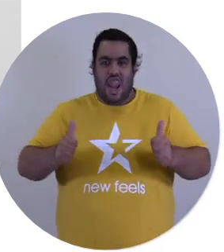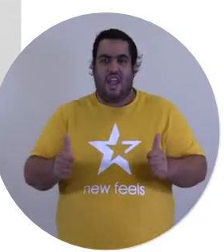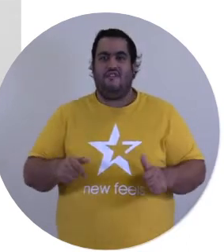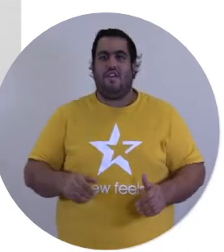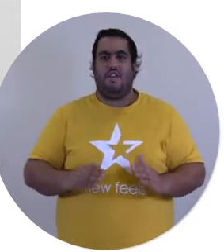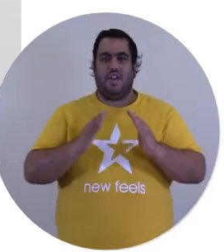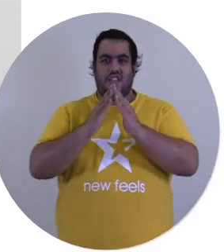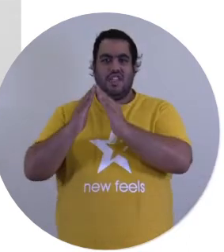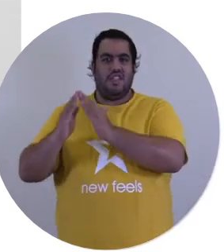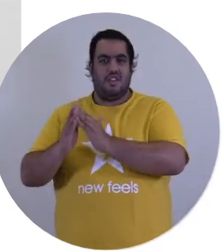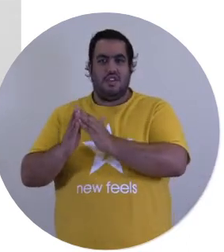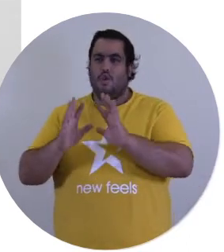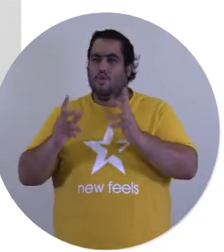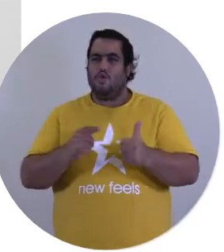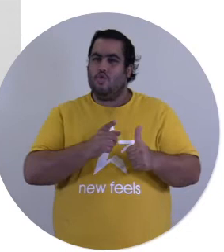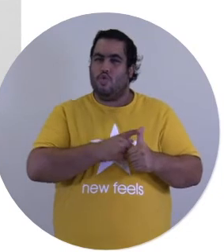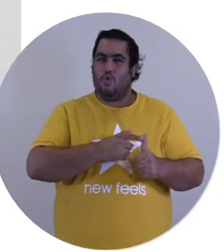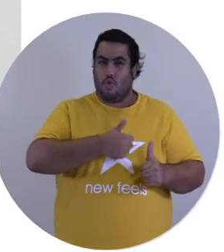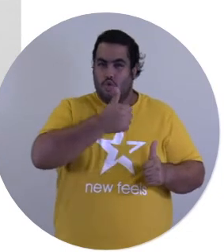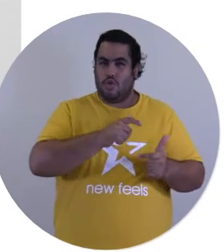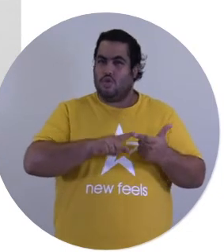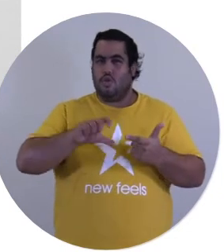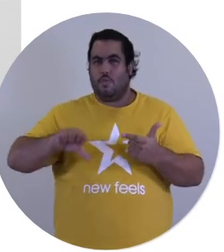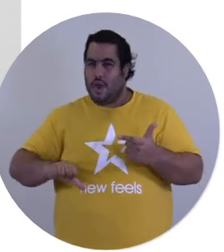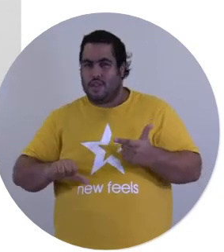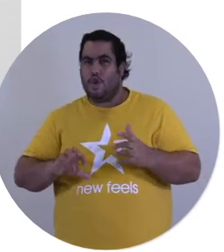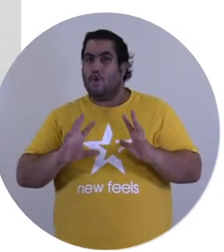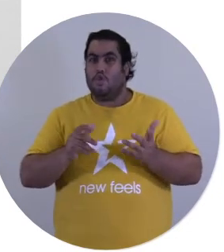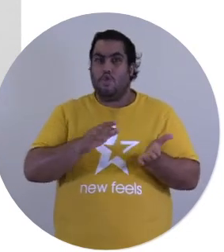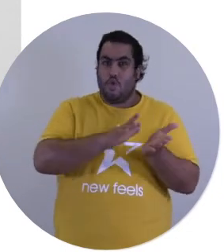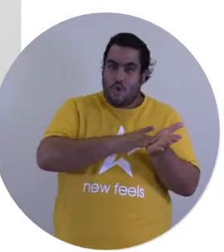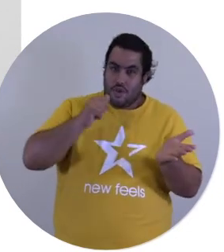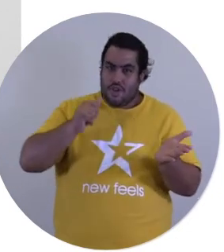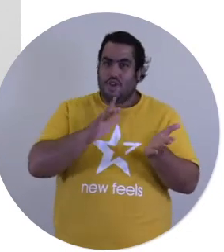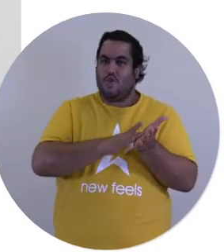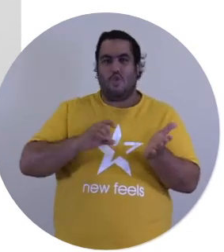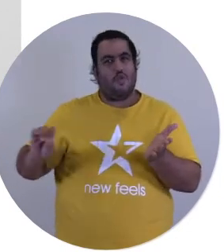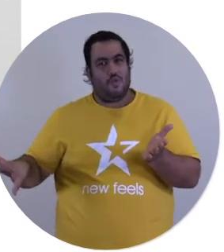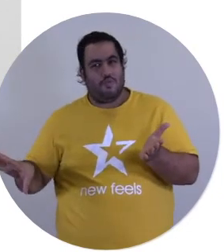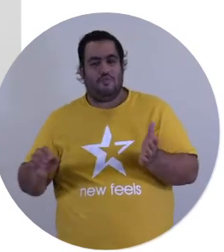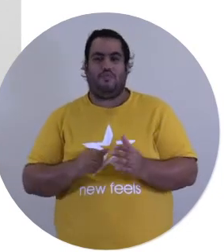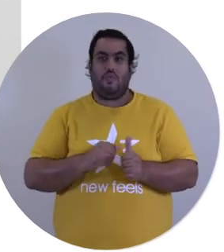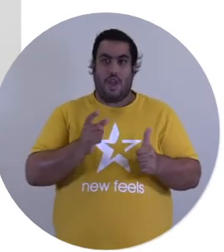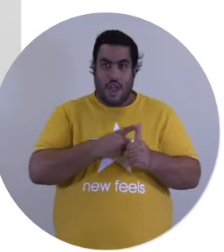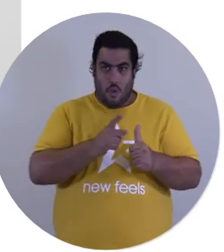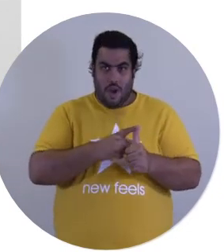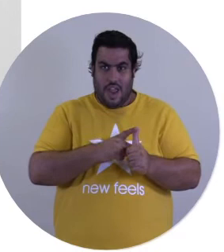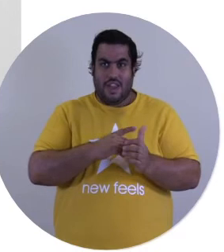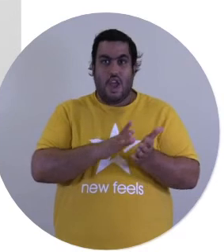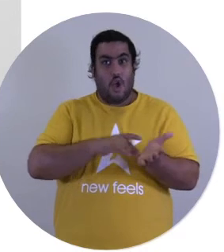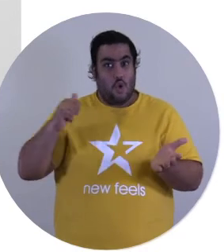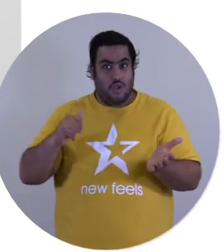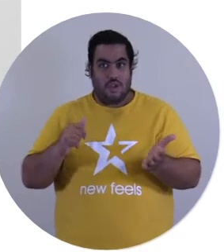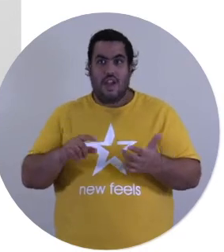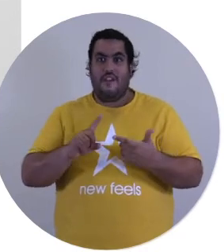town? Bring a pen and paper and try to write these down. You have here a table. Try to draw